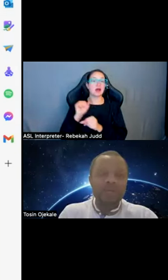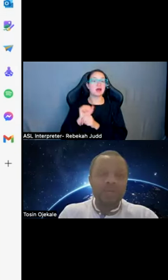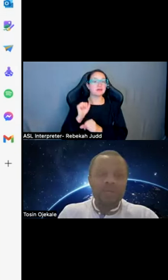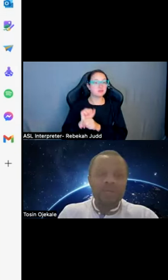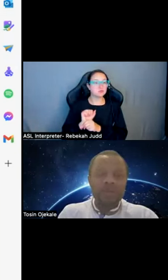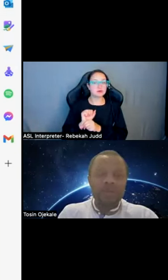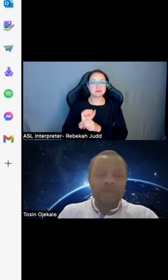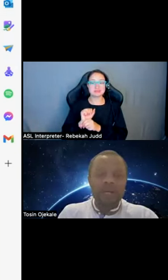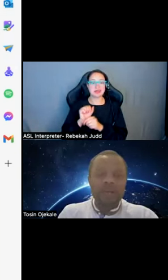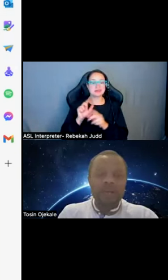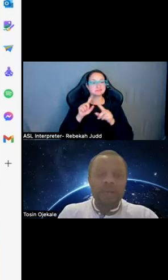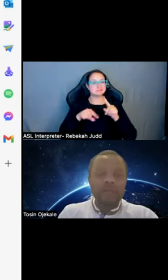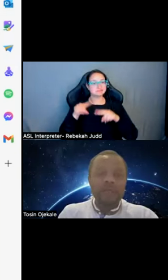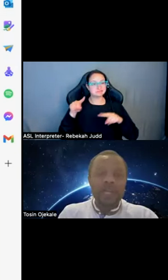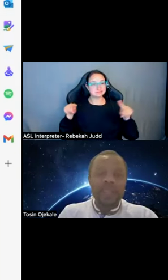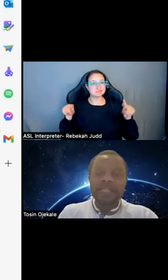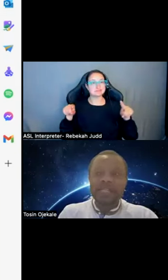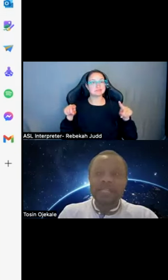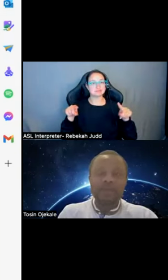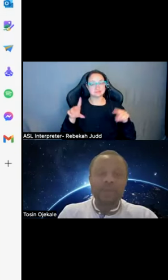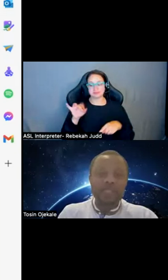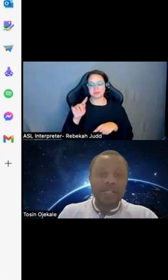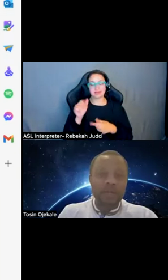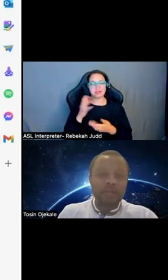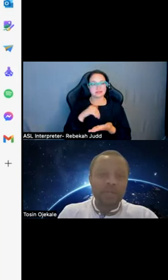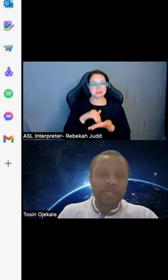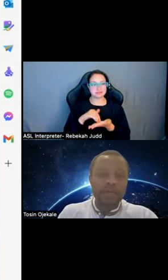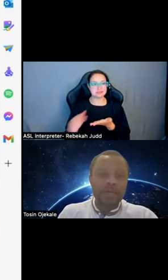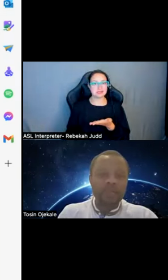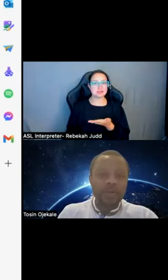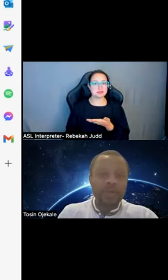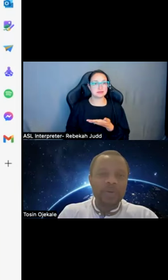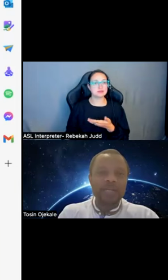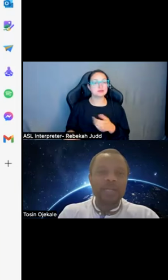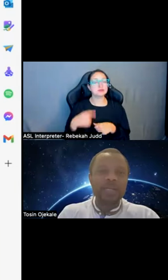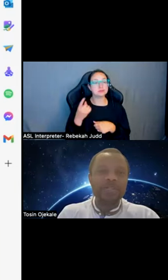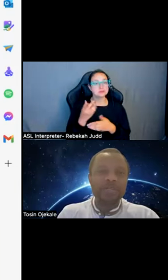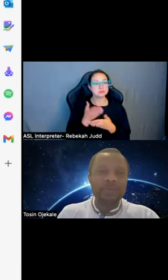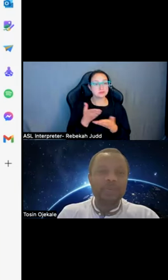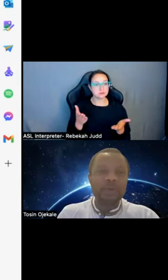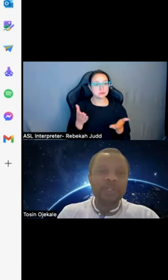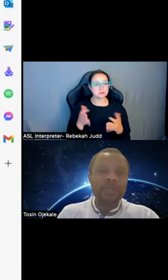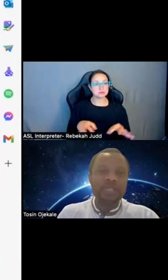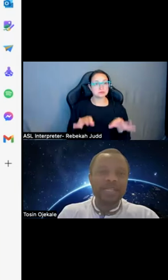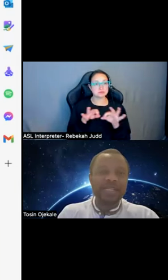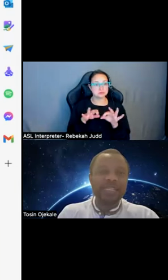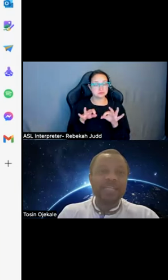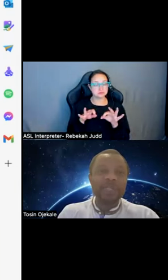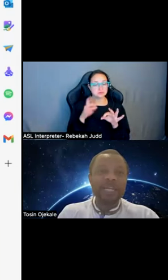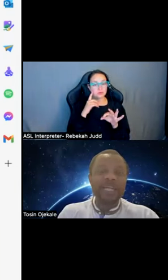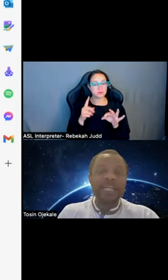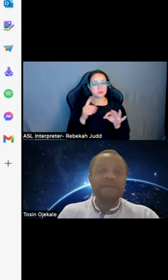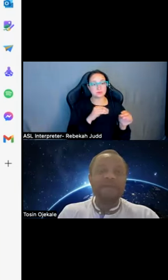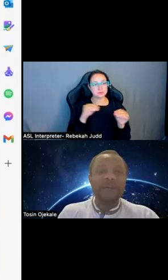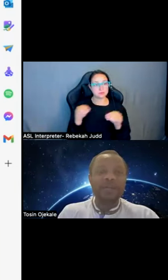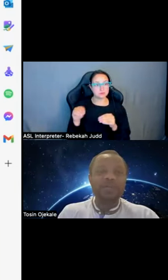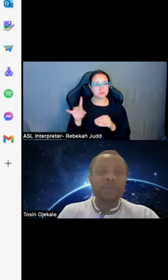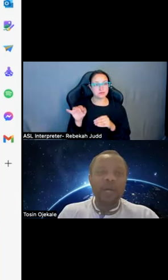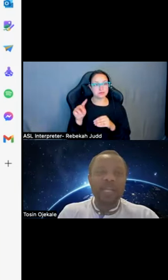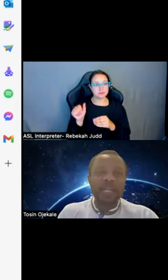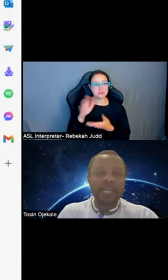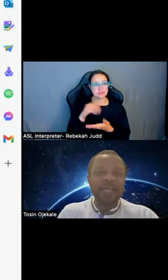well. So one of the key things that you must get onboarded on when you move into a data center, especially if you are